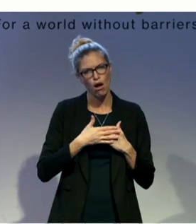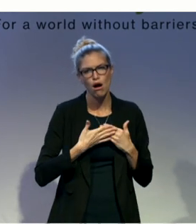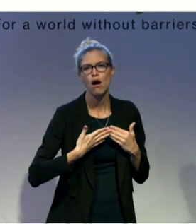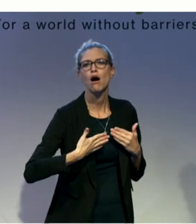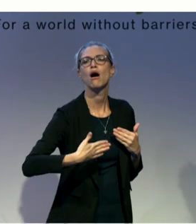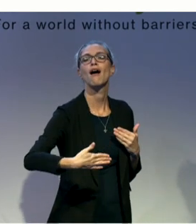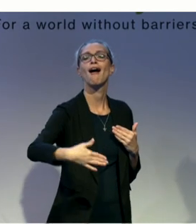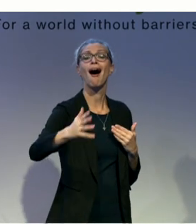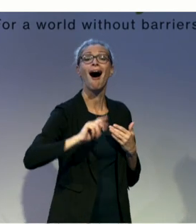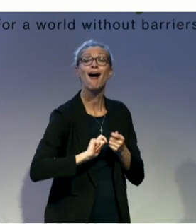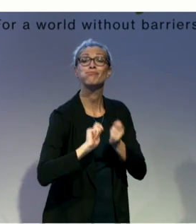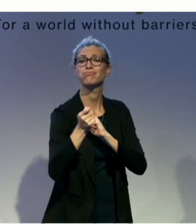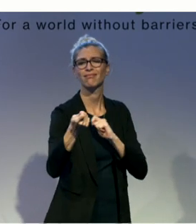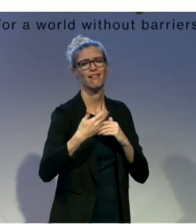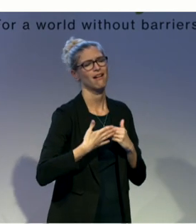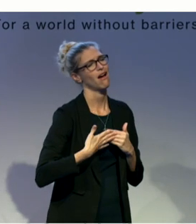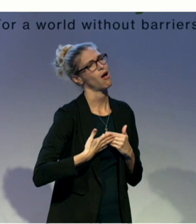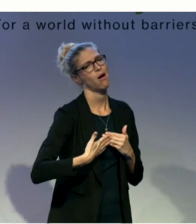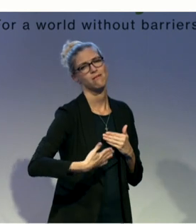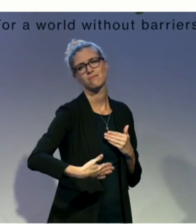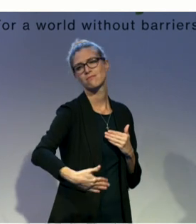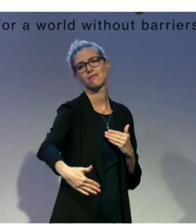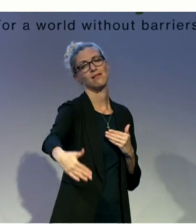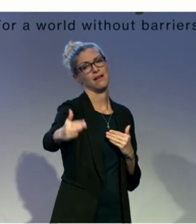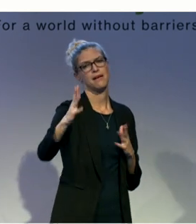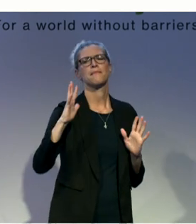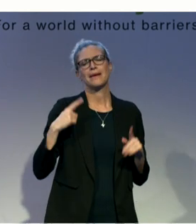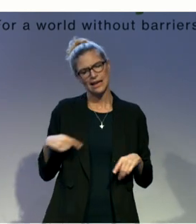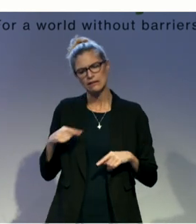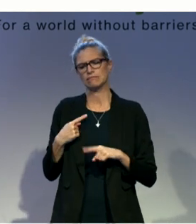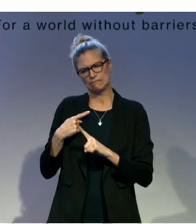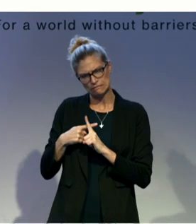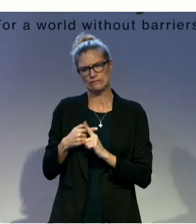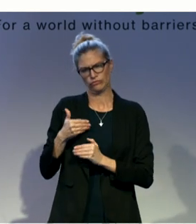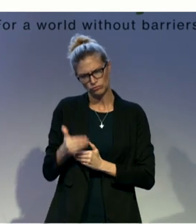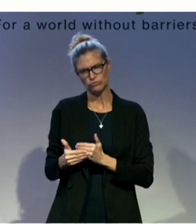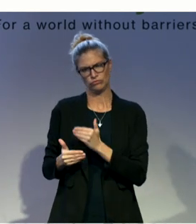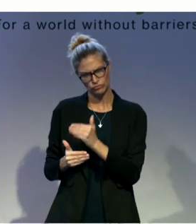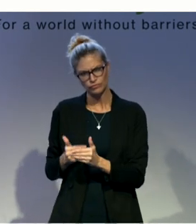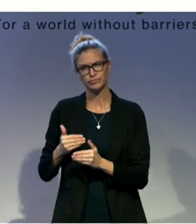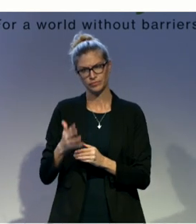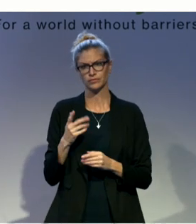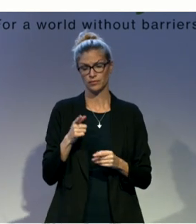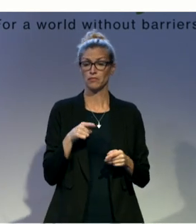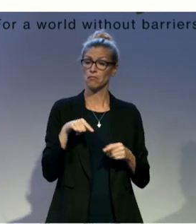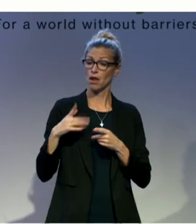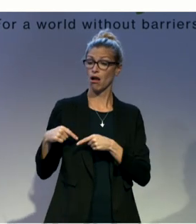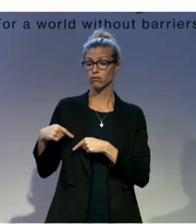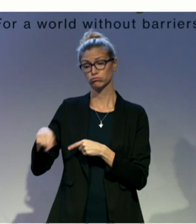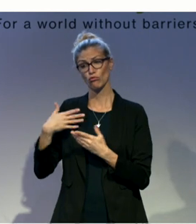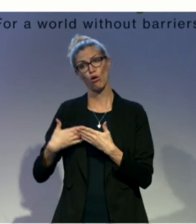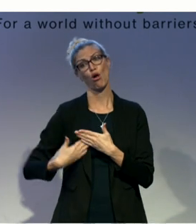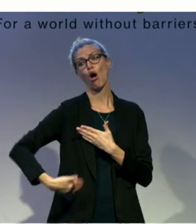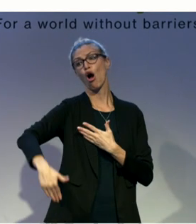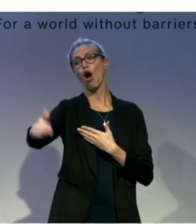Herzegovina still provides positive conditions to develop sustainable services. SUMERO has